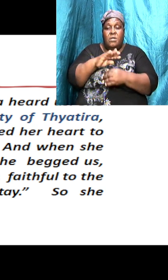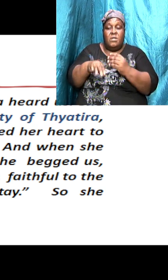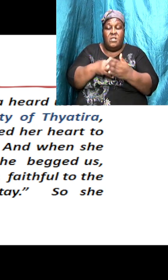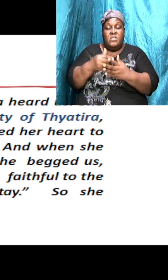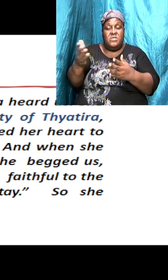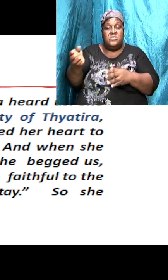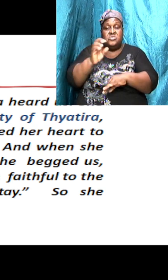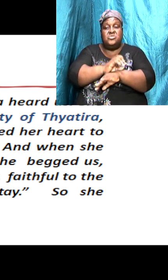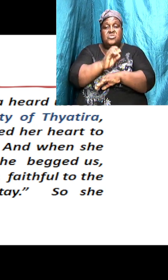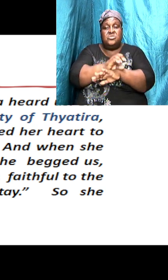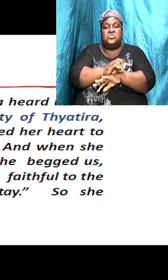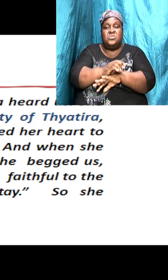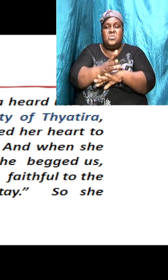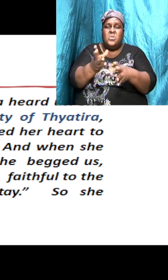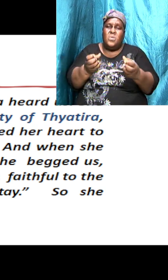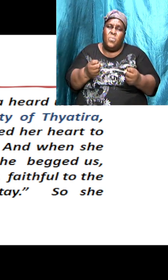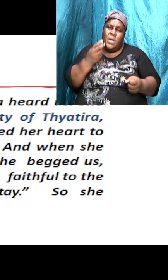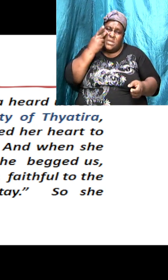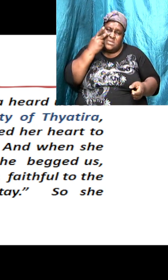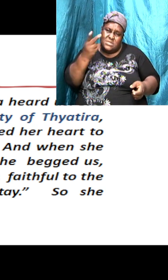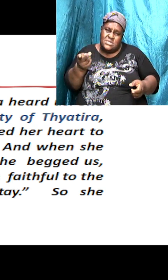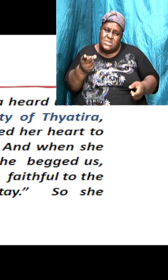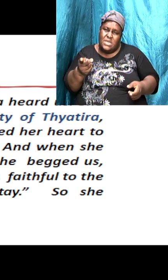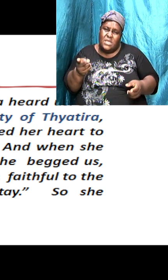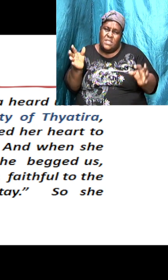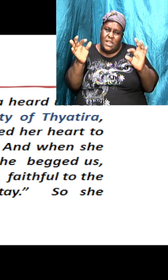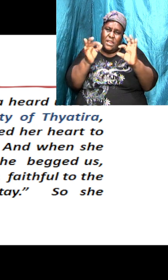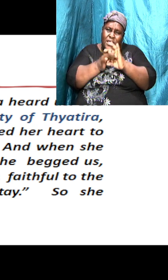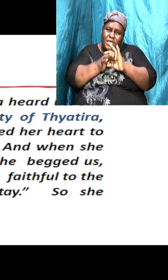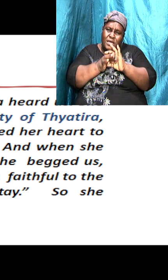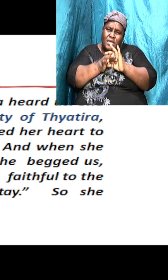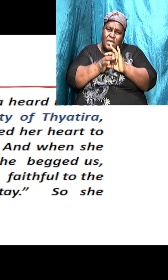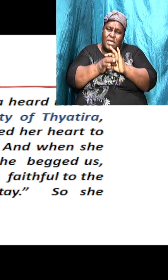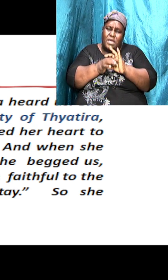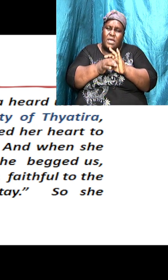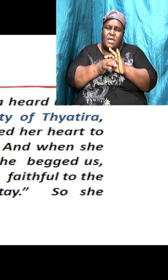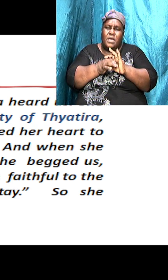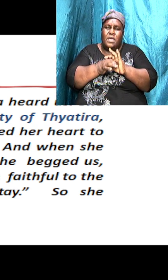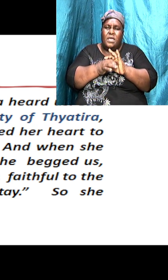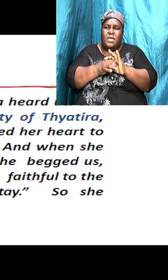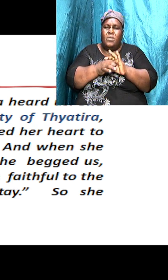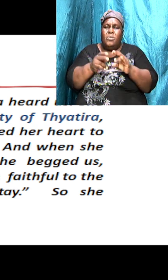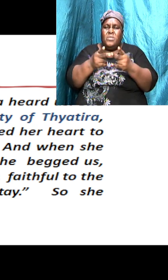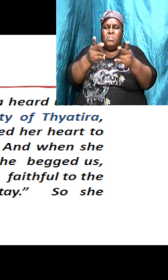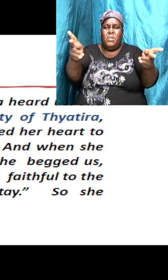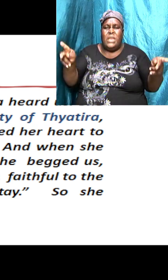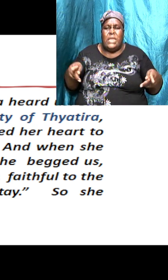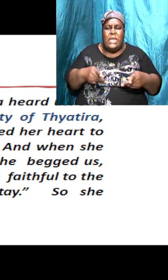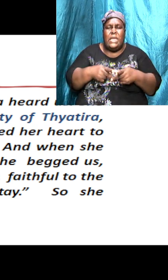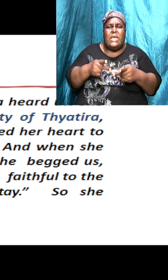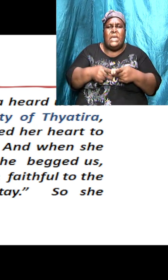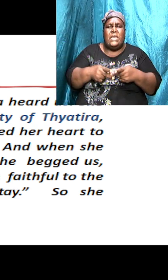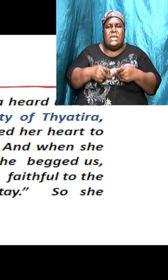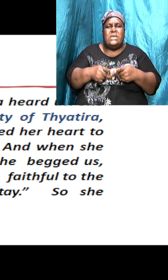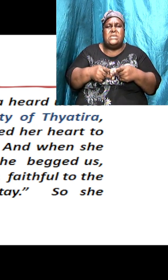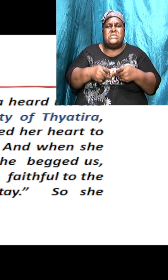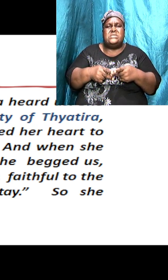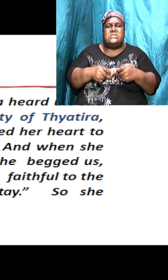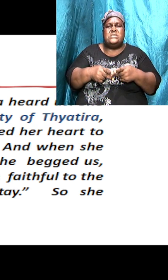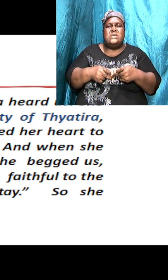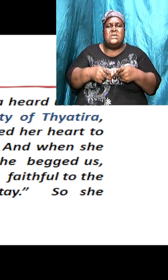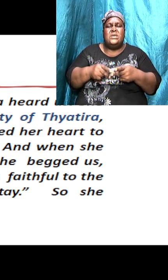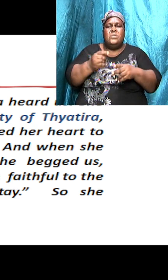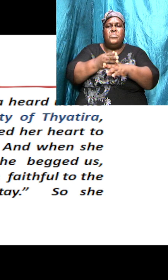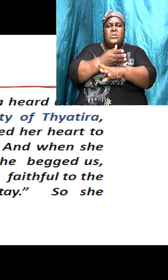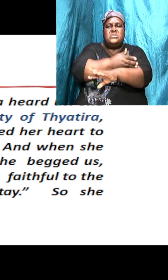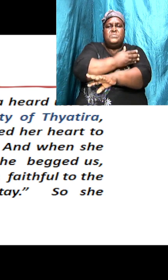want us to see the link, the nexus, you know, saints of God. Thyatira was a literal place, alive and well and thriving,